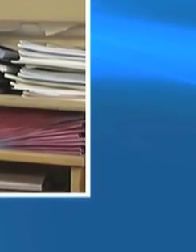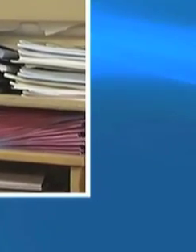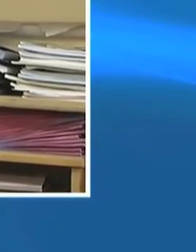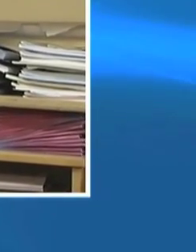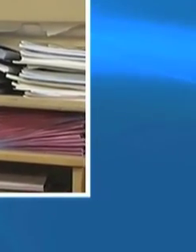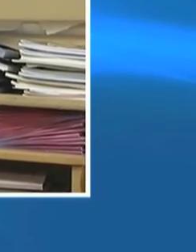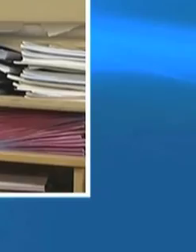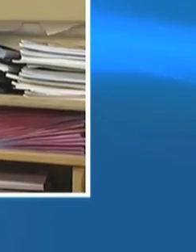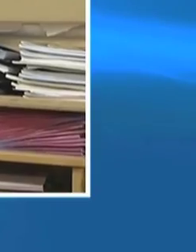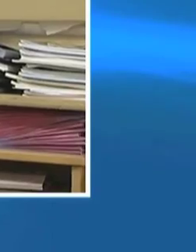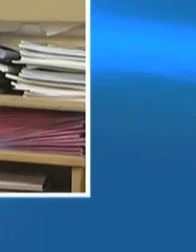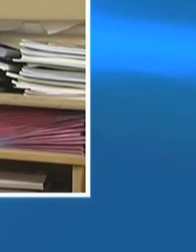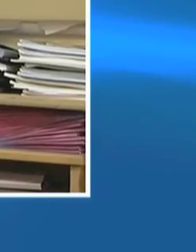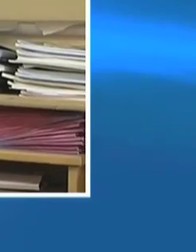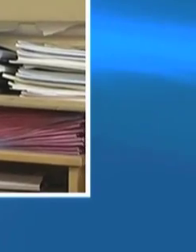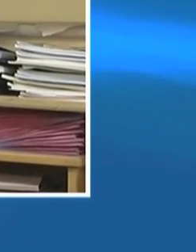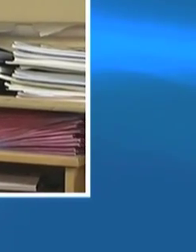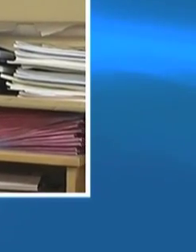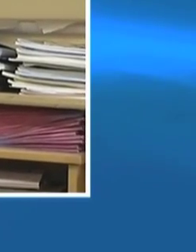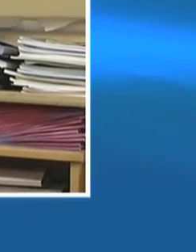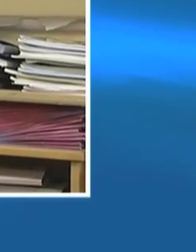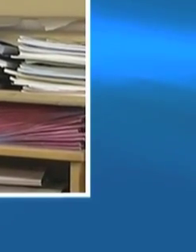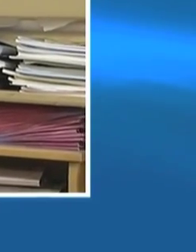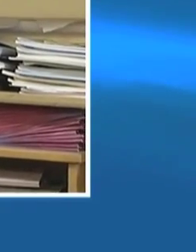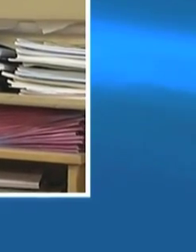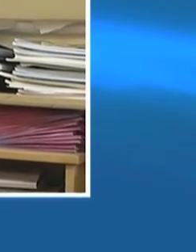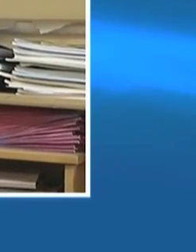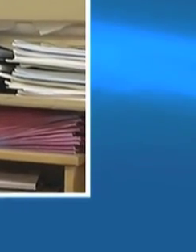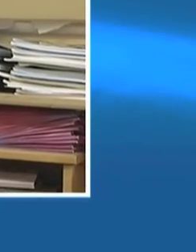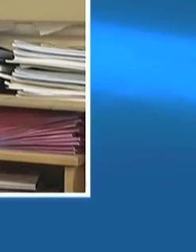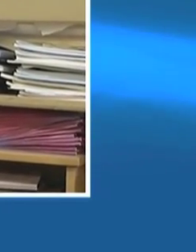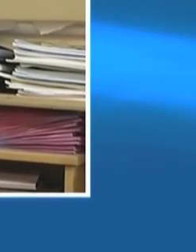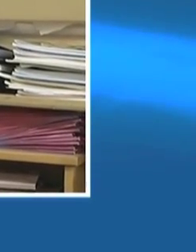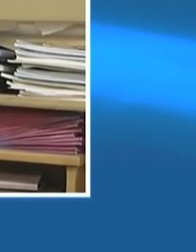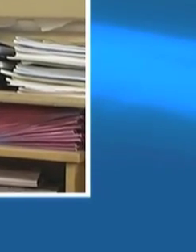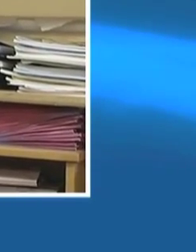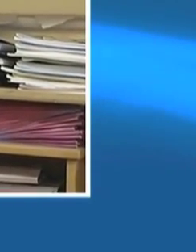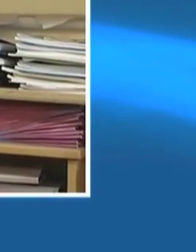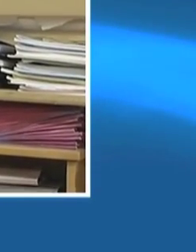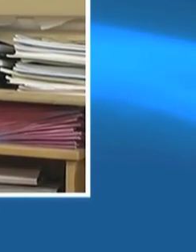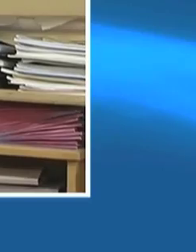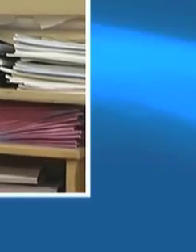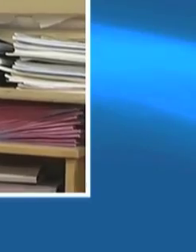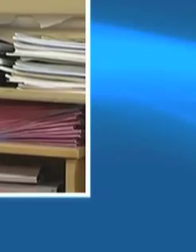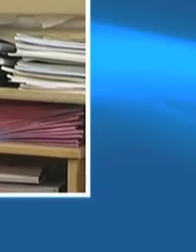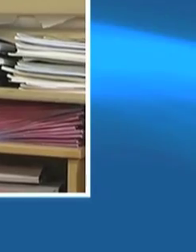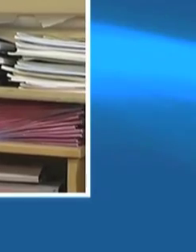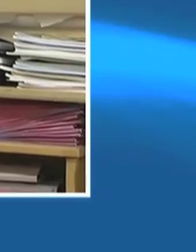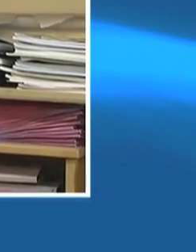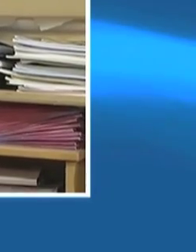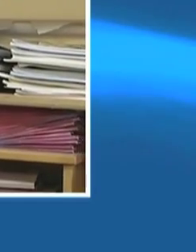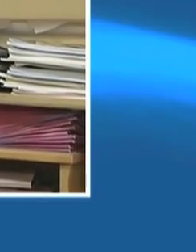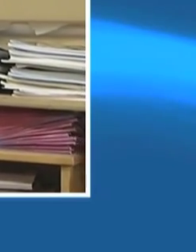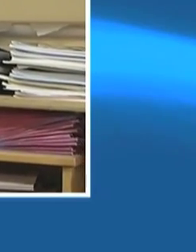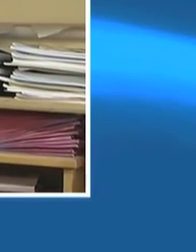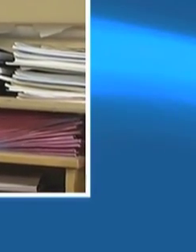bigger and there were no options. I think now there are far more options in terms of what students want, and they are getting better results because